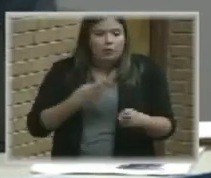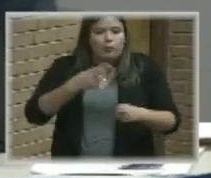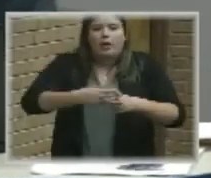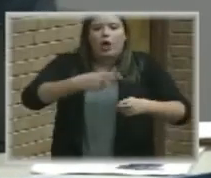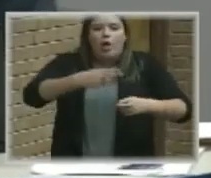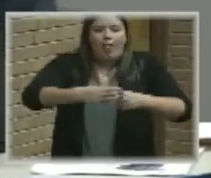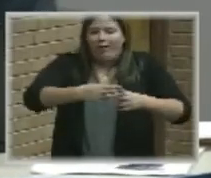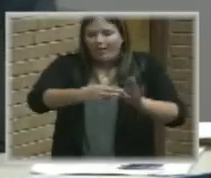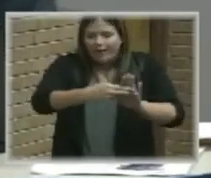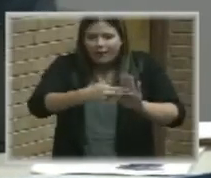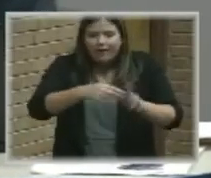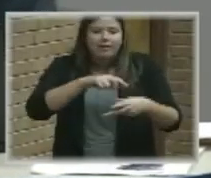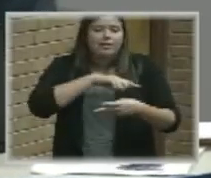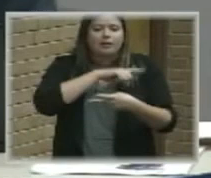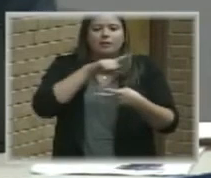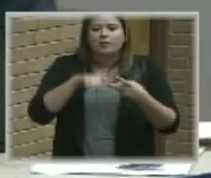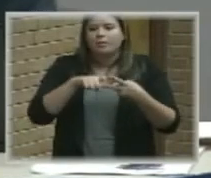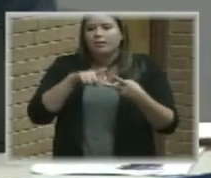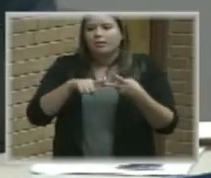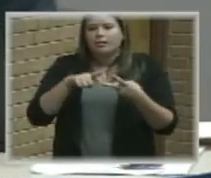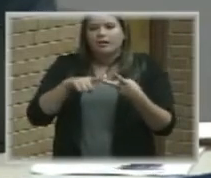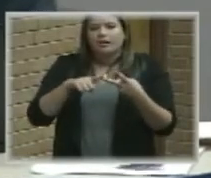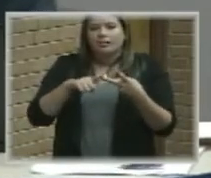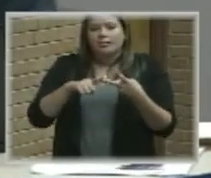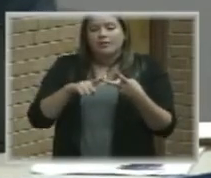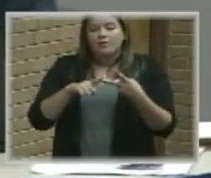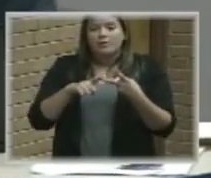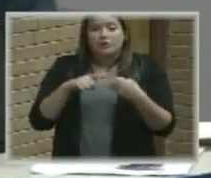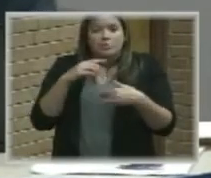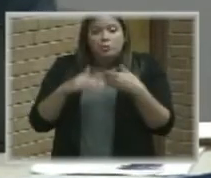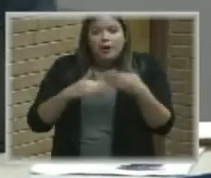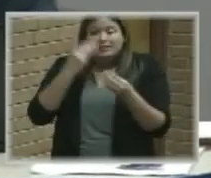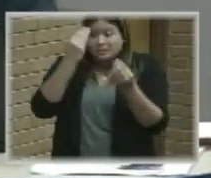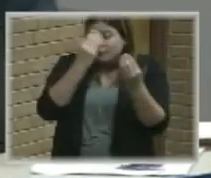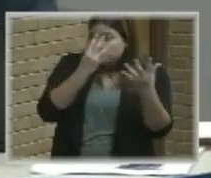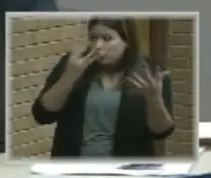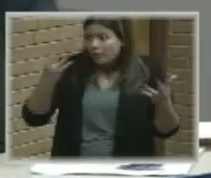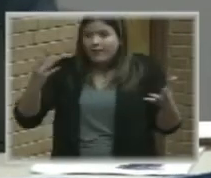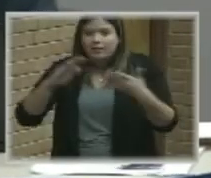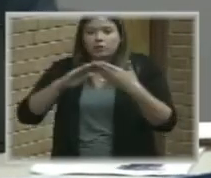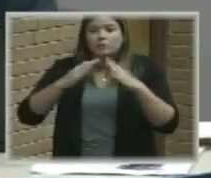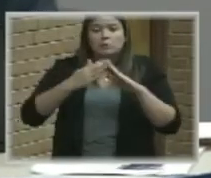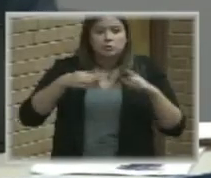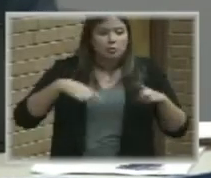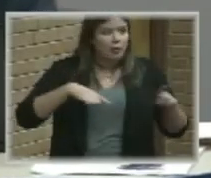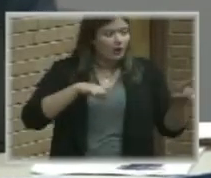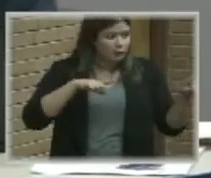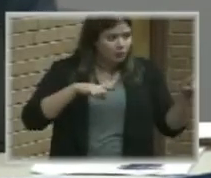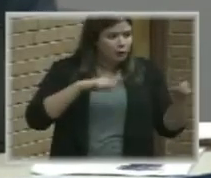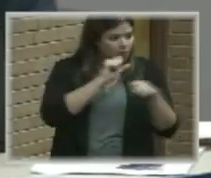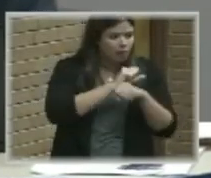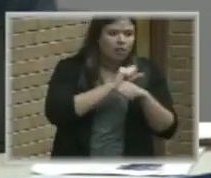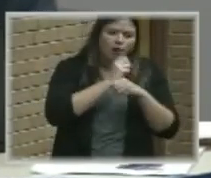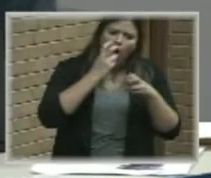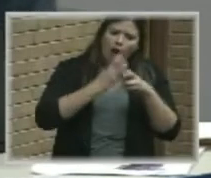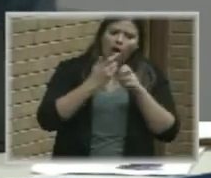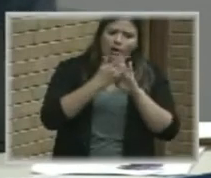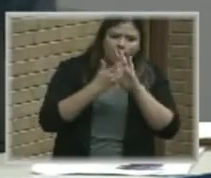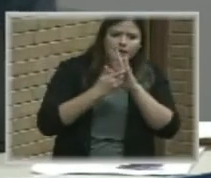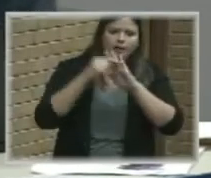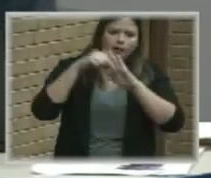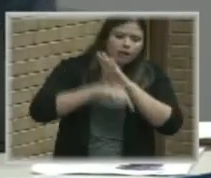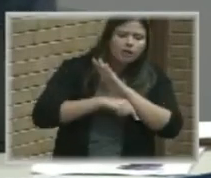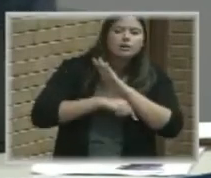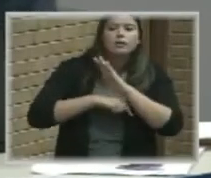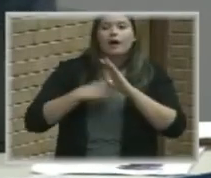the whole process of community notification. So while you're spending a lot of time on the legal work, I think we're